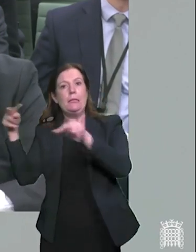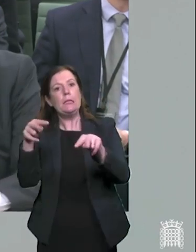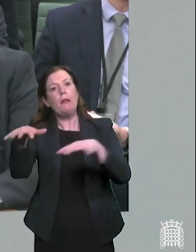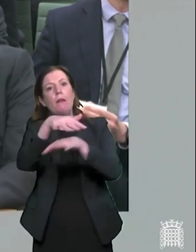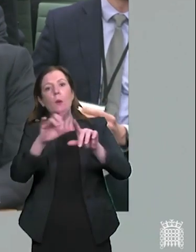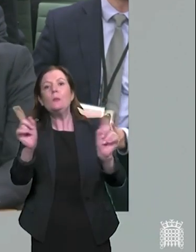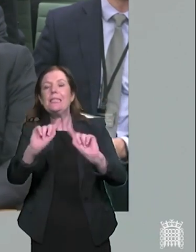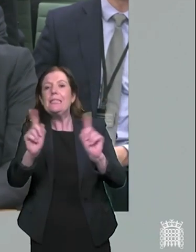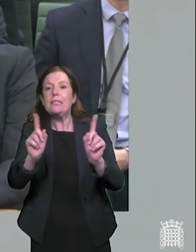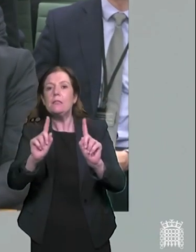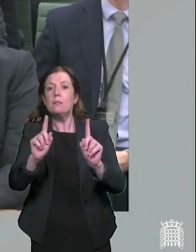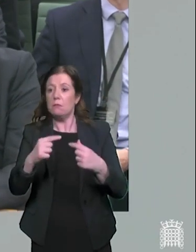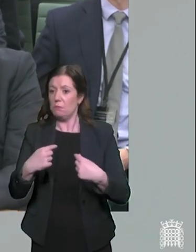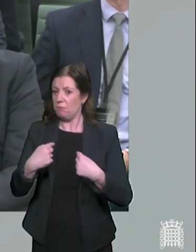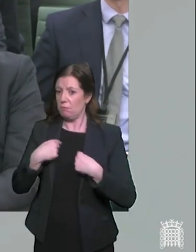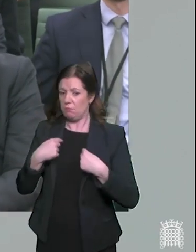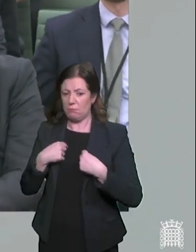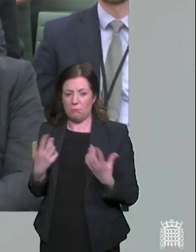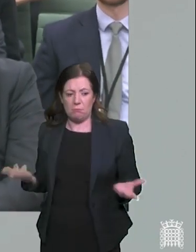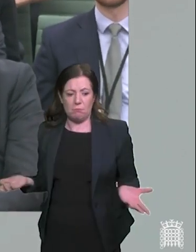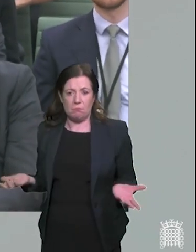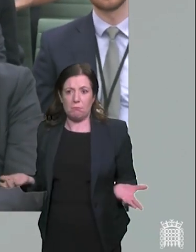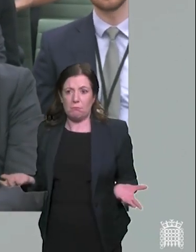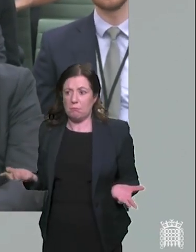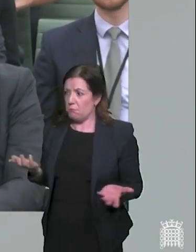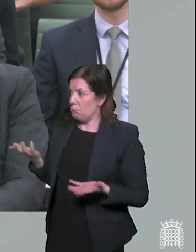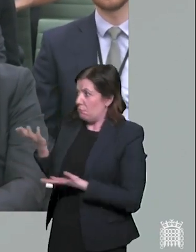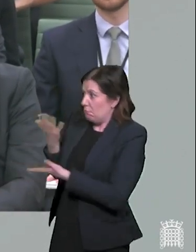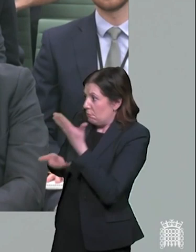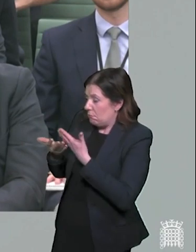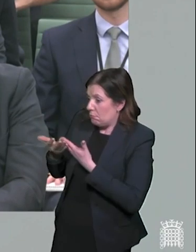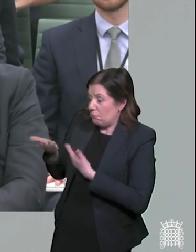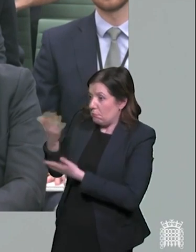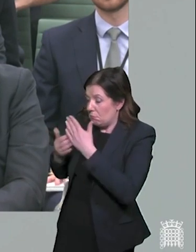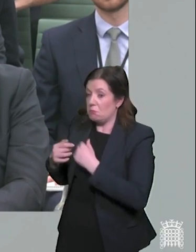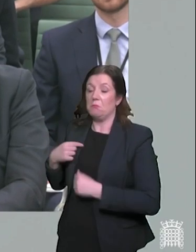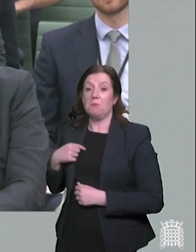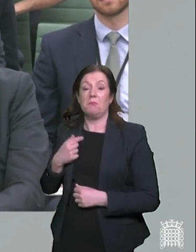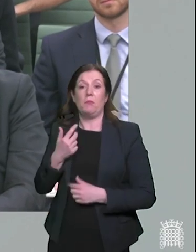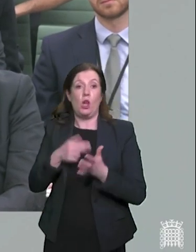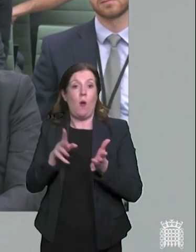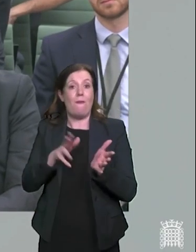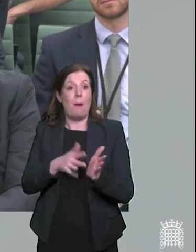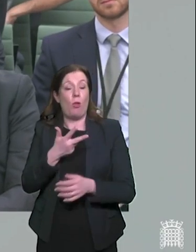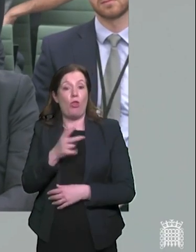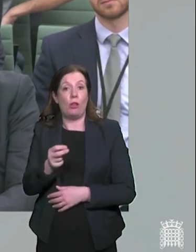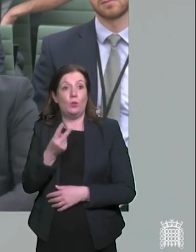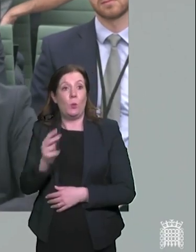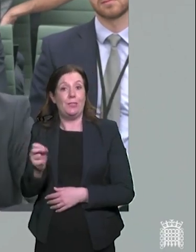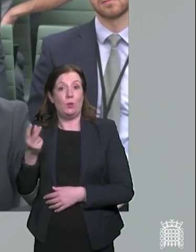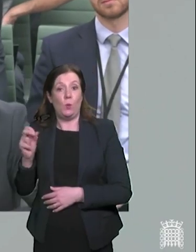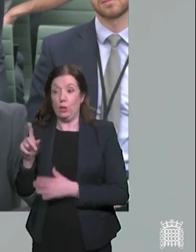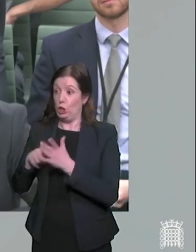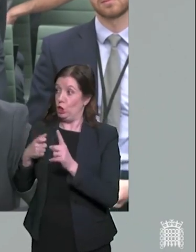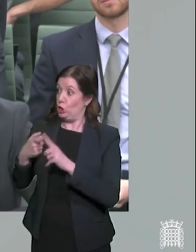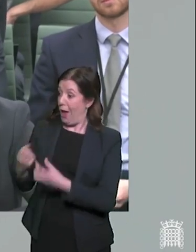happened. And my impression on the 30th of November 2020 from what Jack